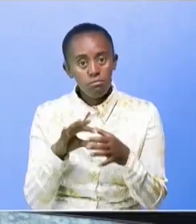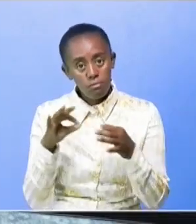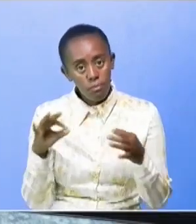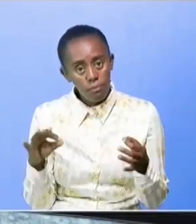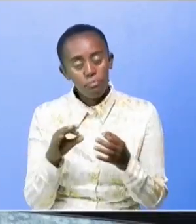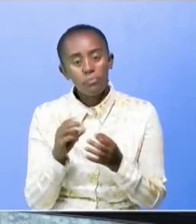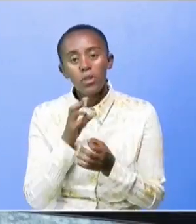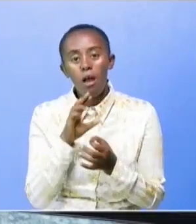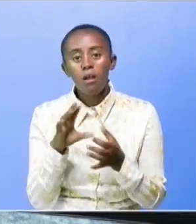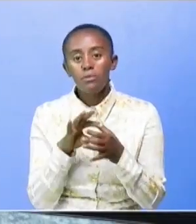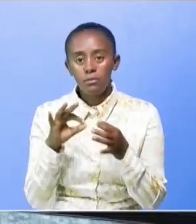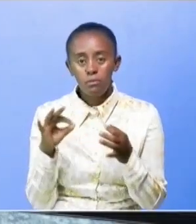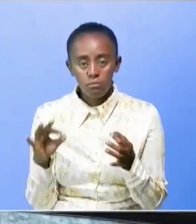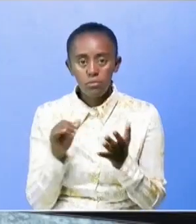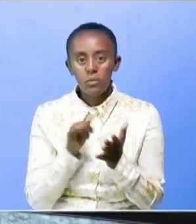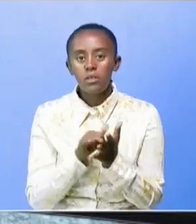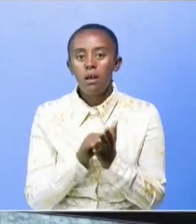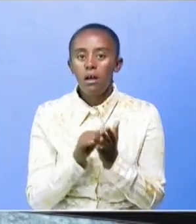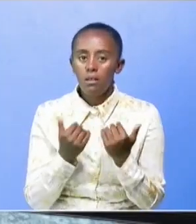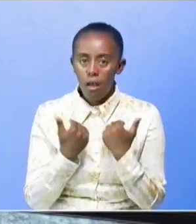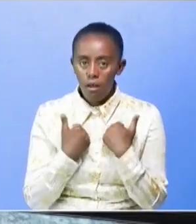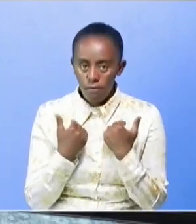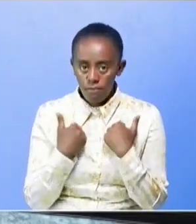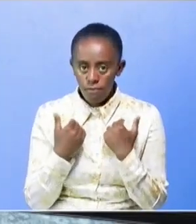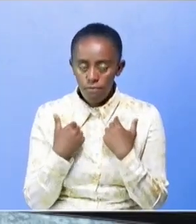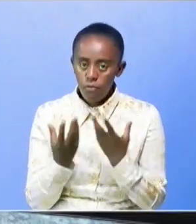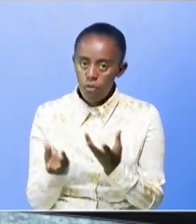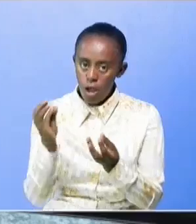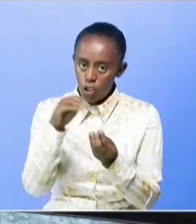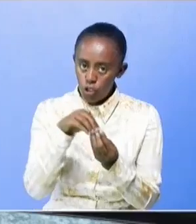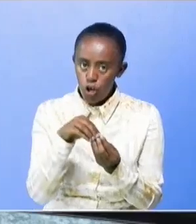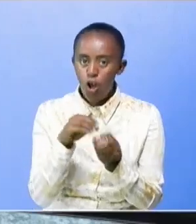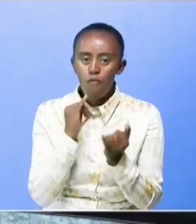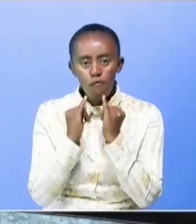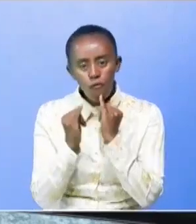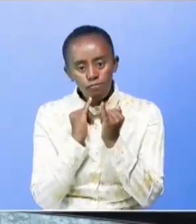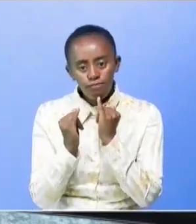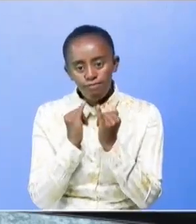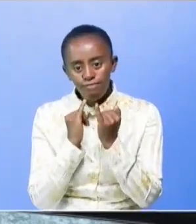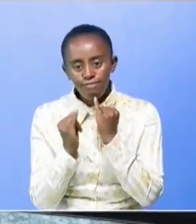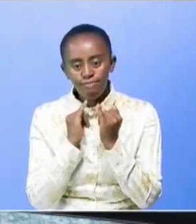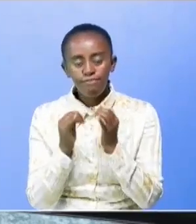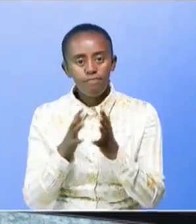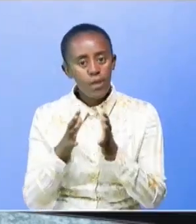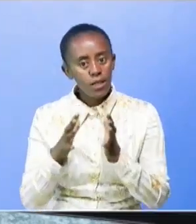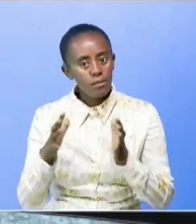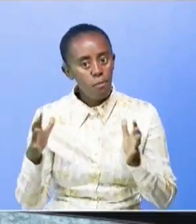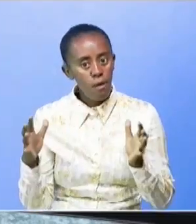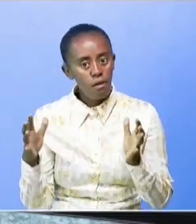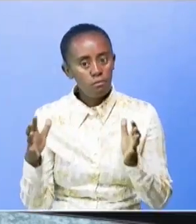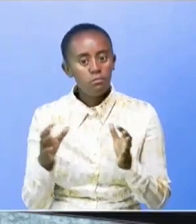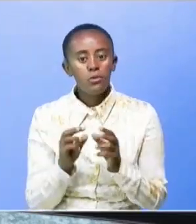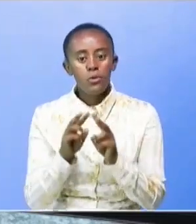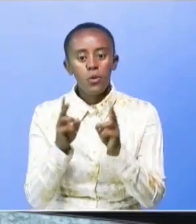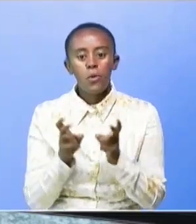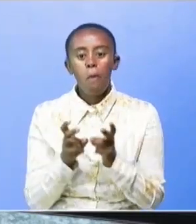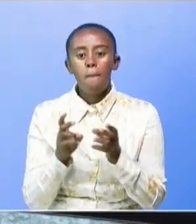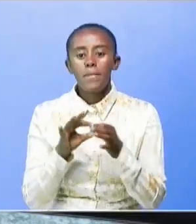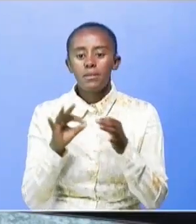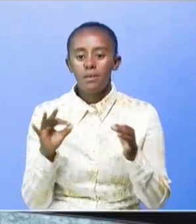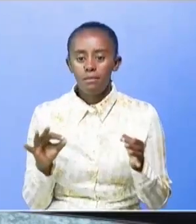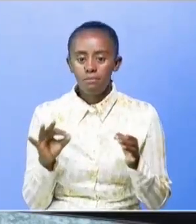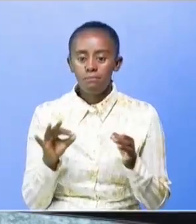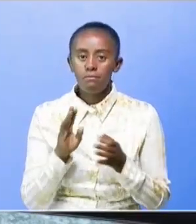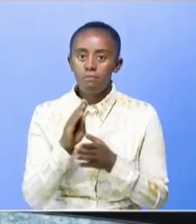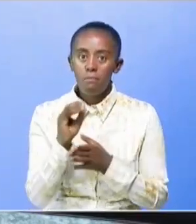are sentences that have additional information that expand on the topic sentence